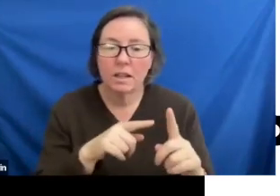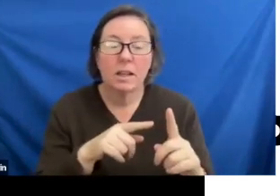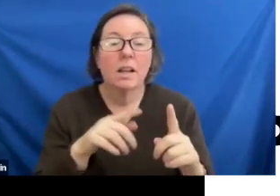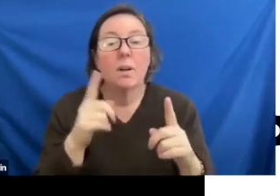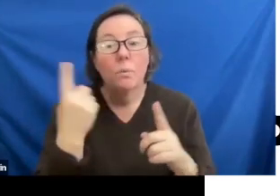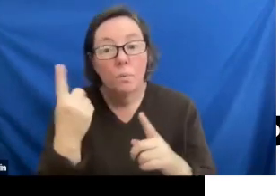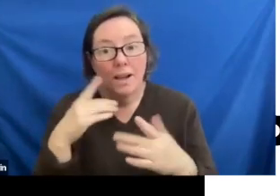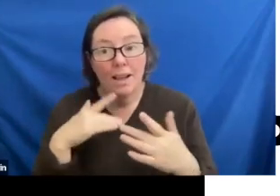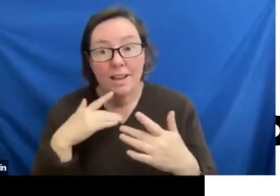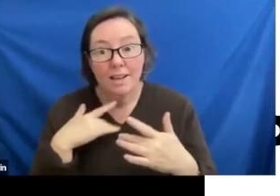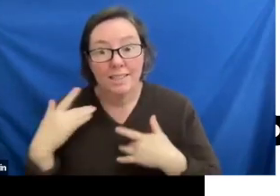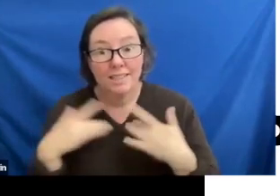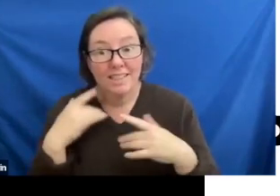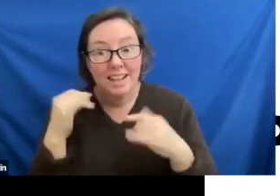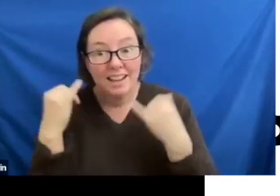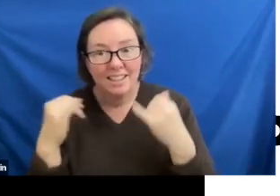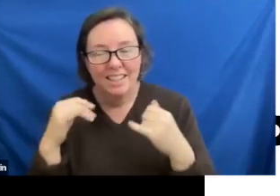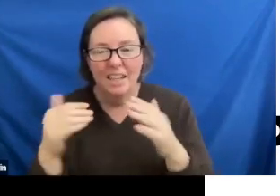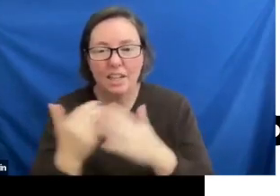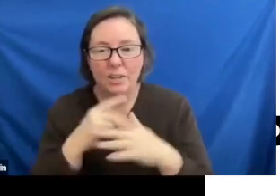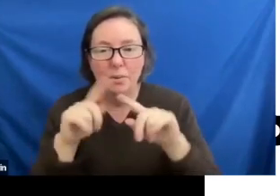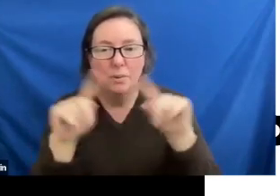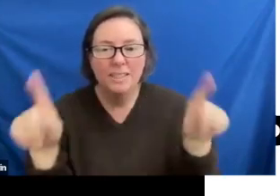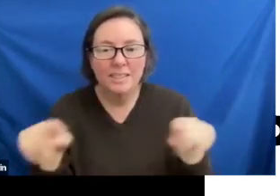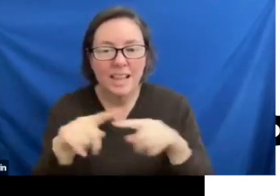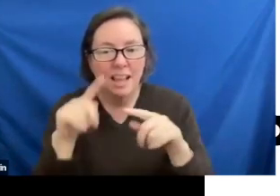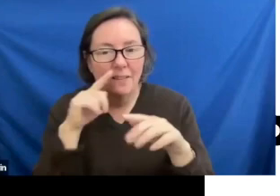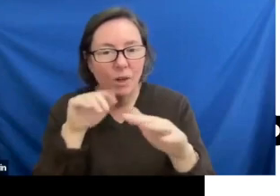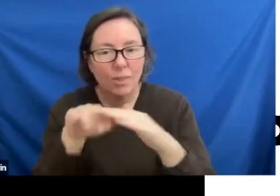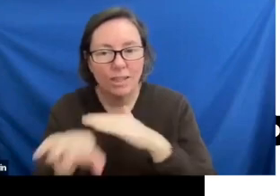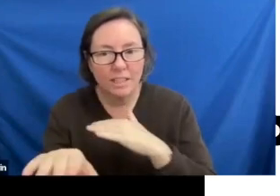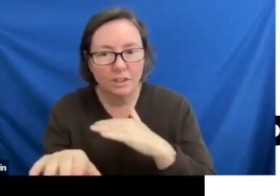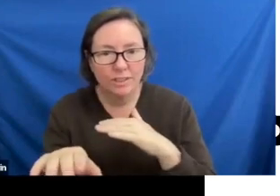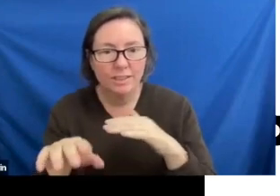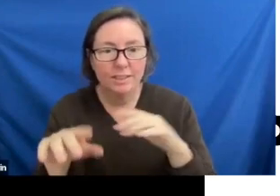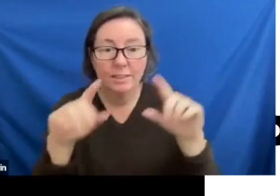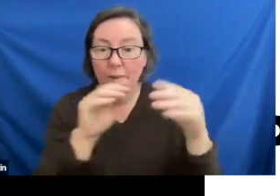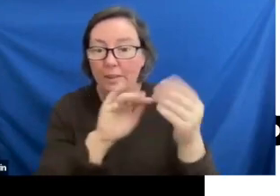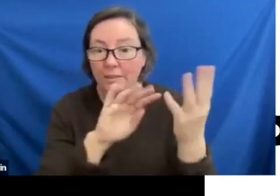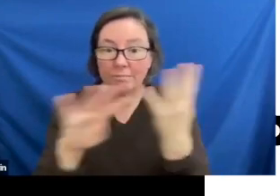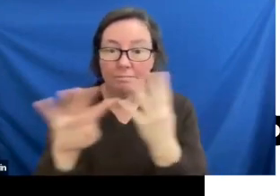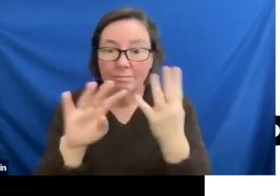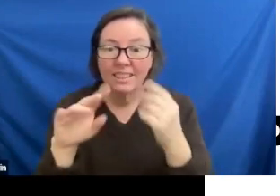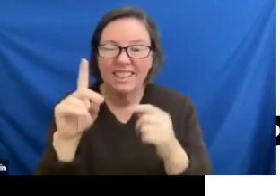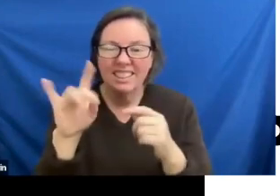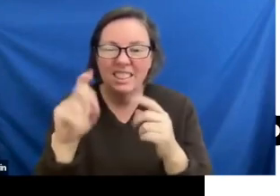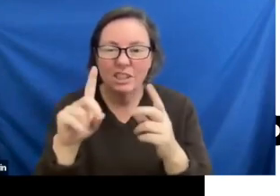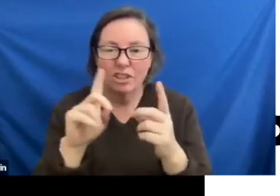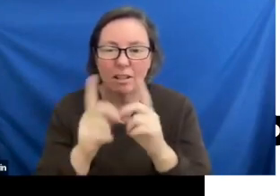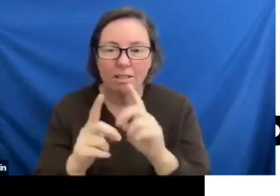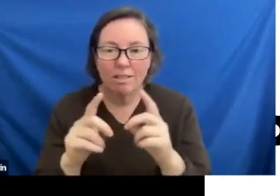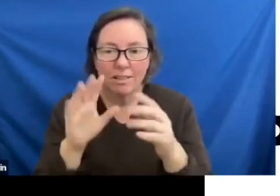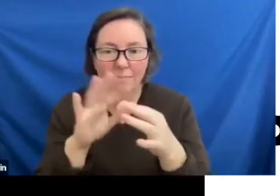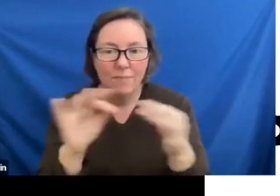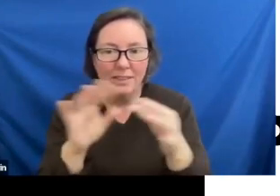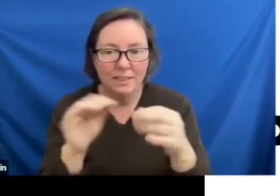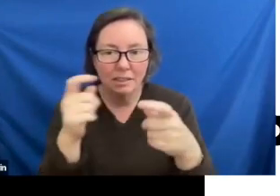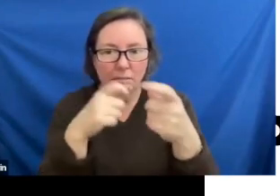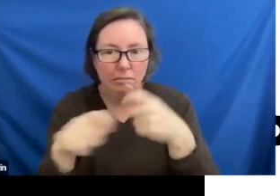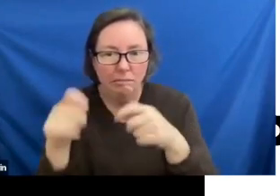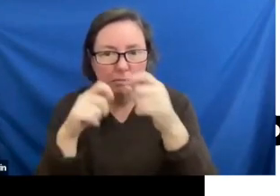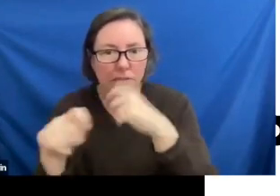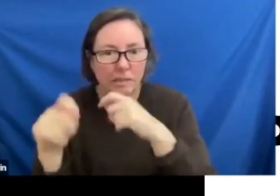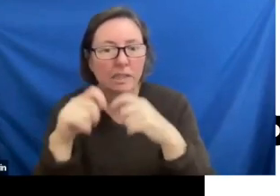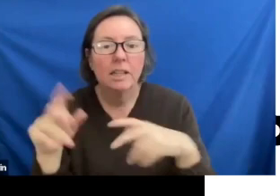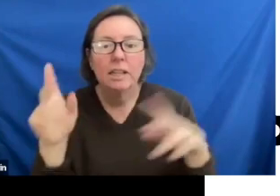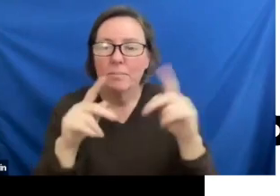is a new entrance sign. And an entrance sign with a digital message screen. So you could see, and the suggestion was